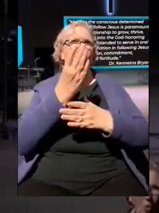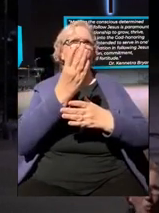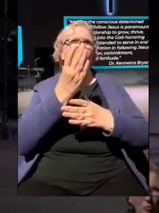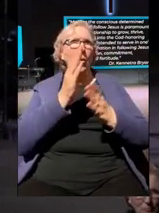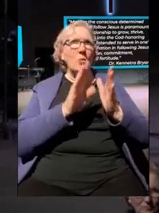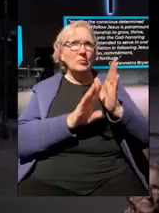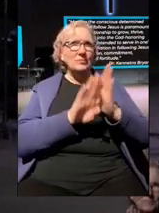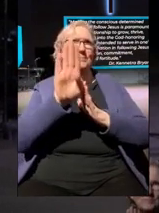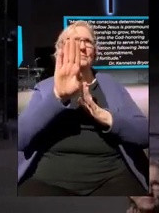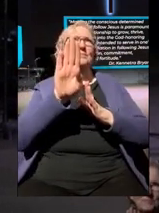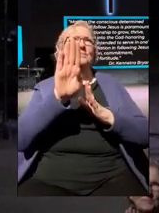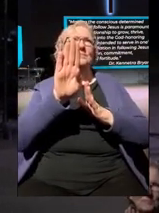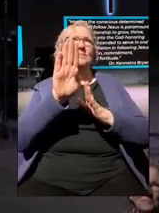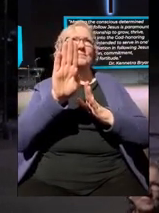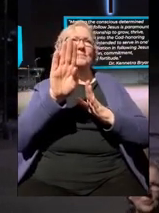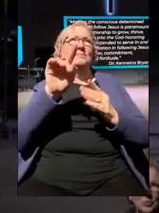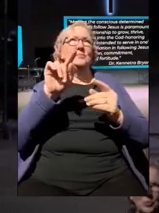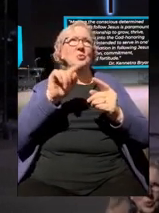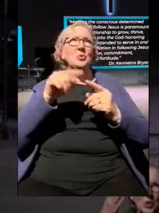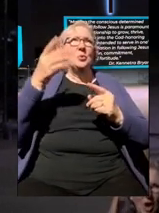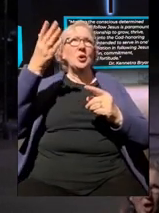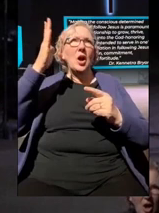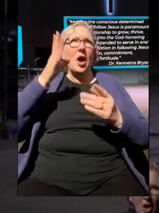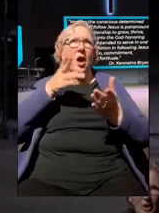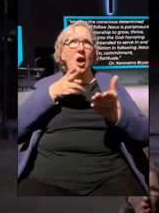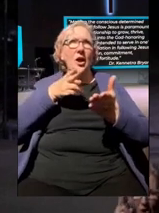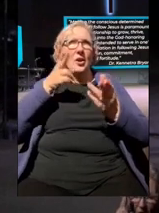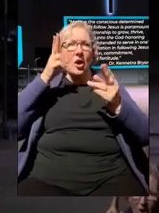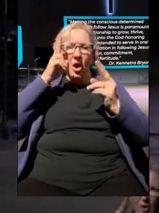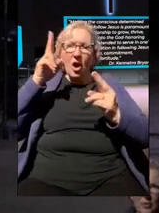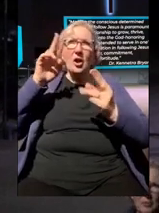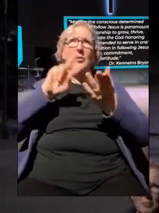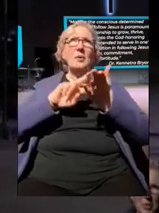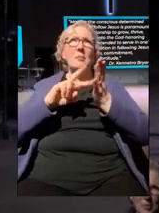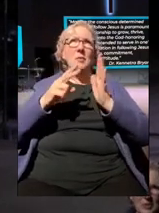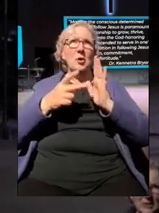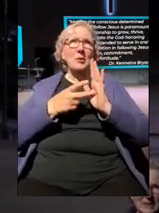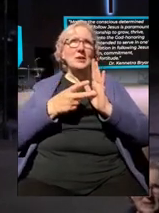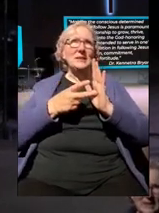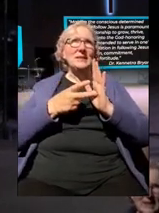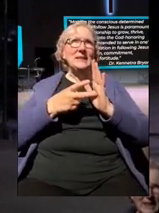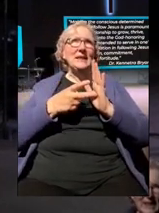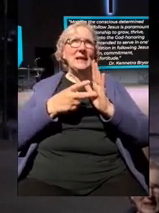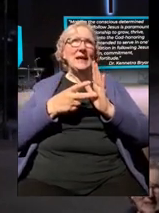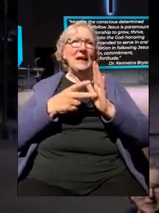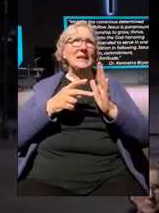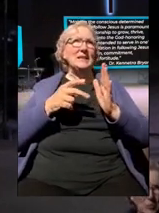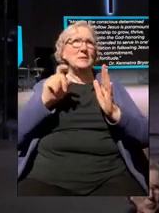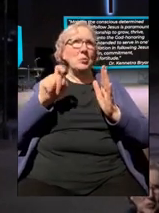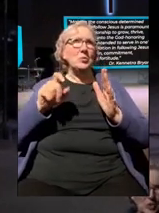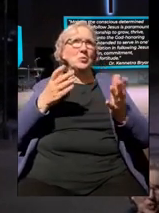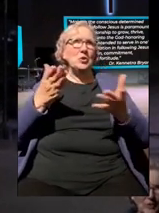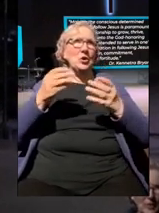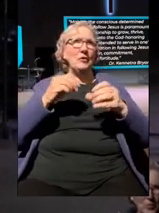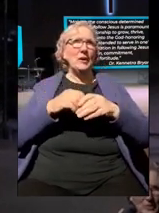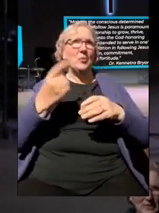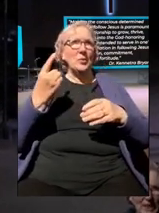thrive, and develop into the God-honoring purpose it's intended to serve in one's life.